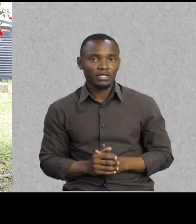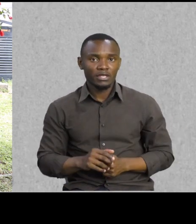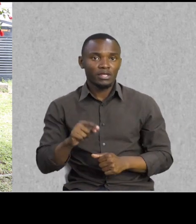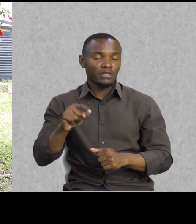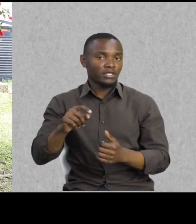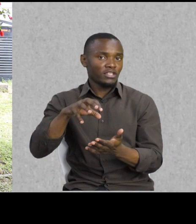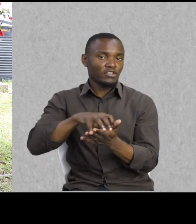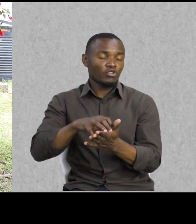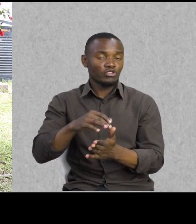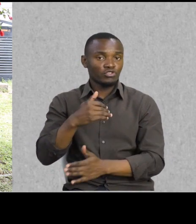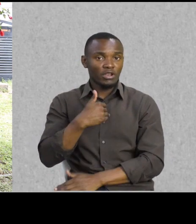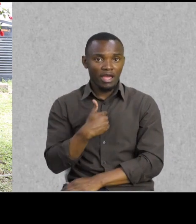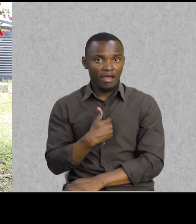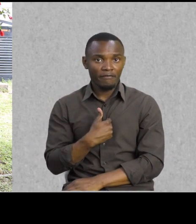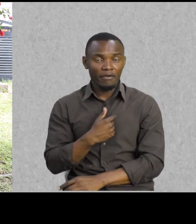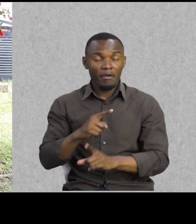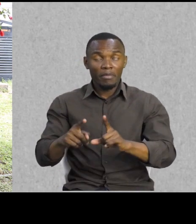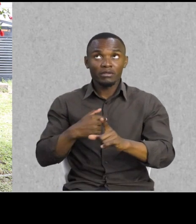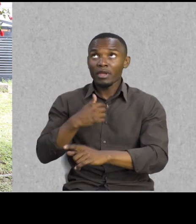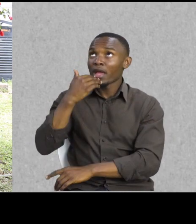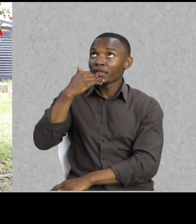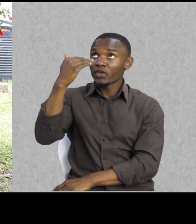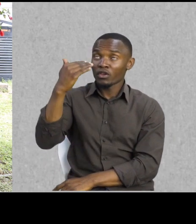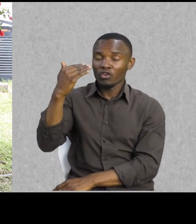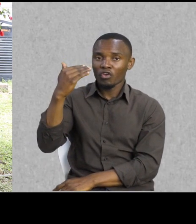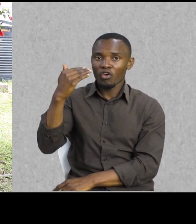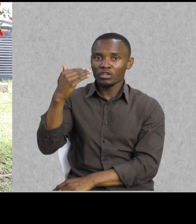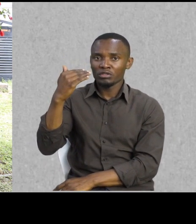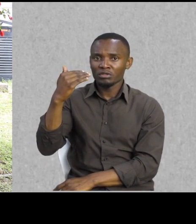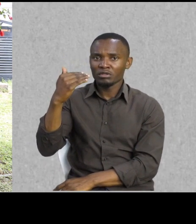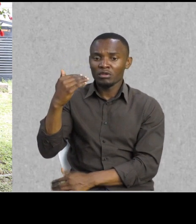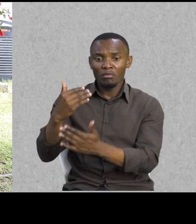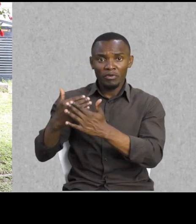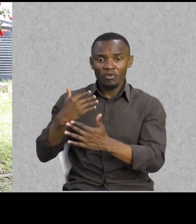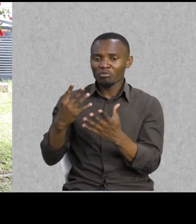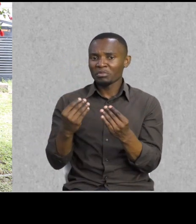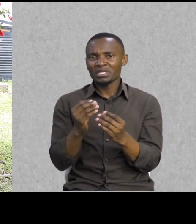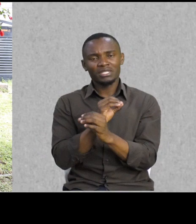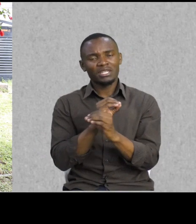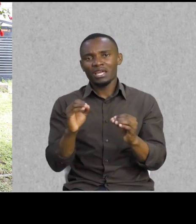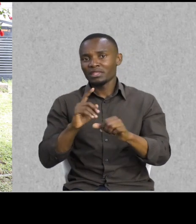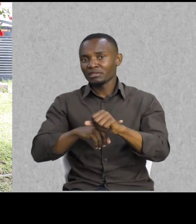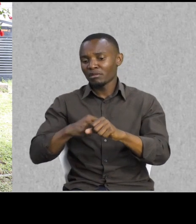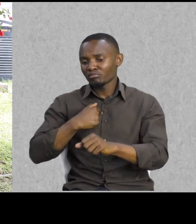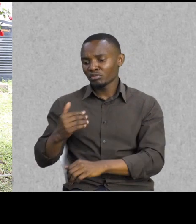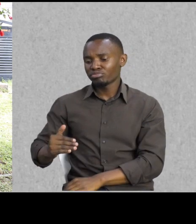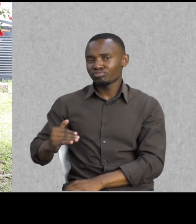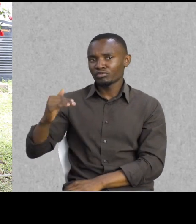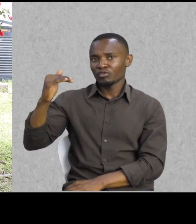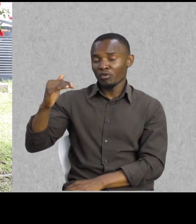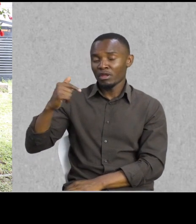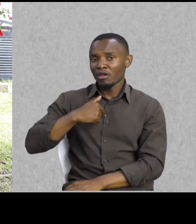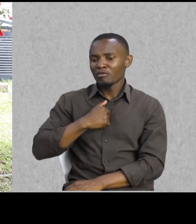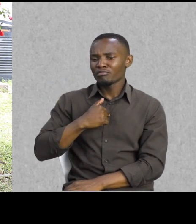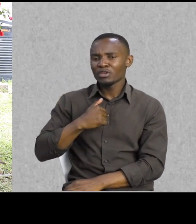the condition that I'm having. But I thank God it was not easy, because when I was growing up, I just grew